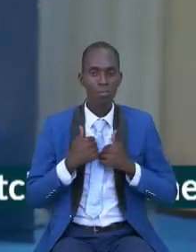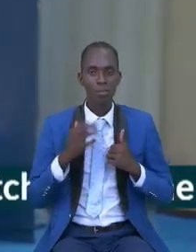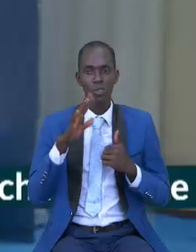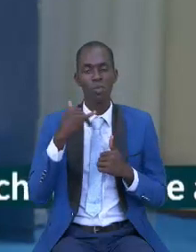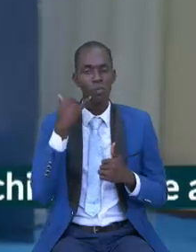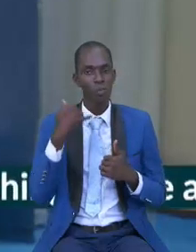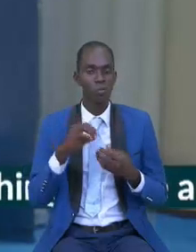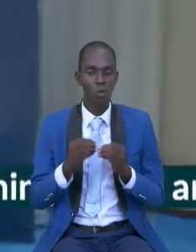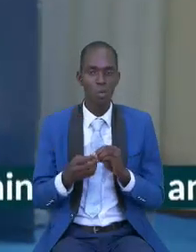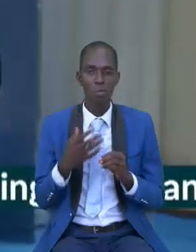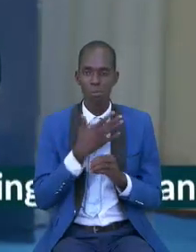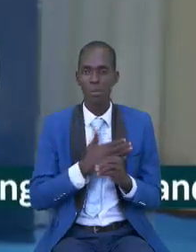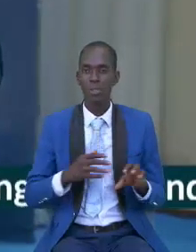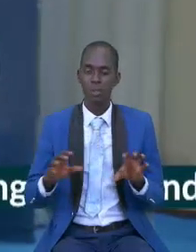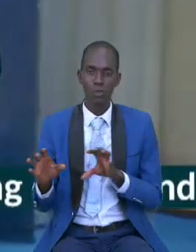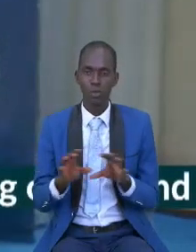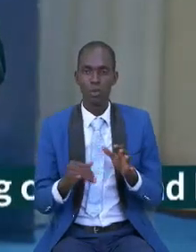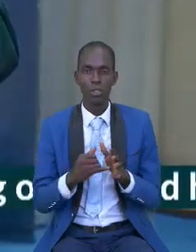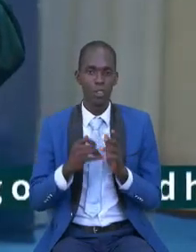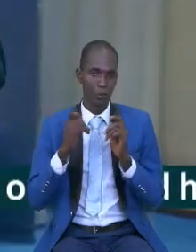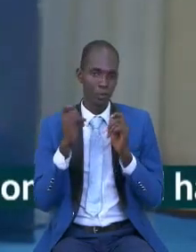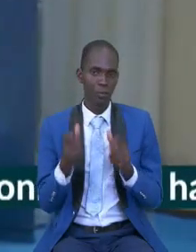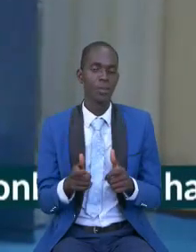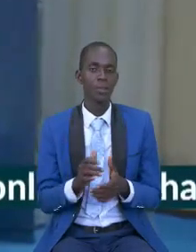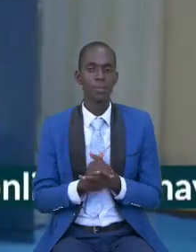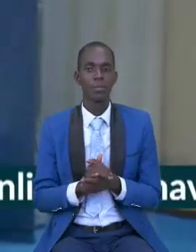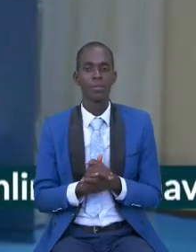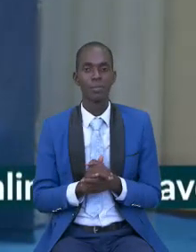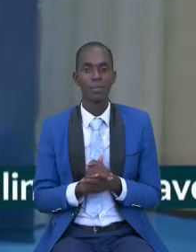finished, wave the flags for us to see.